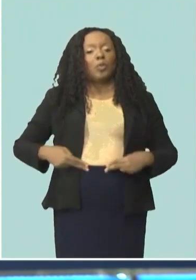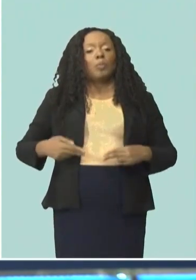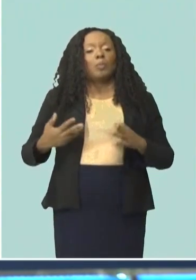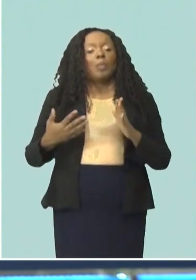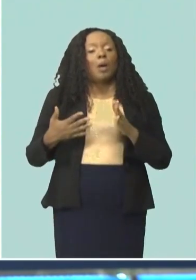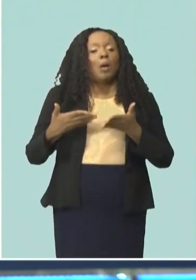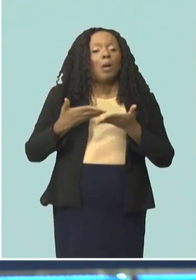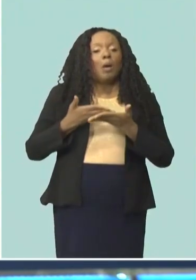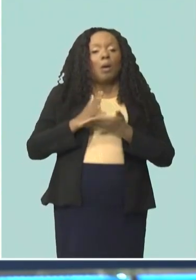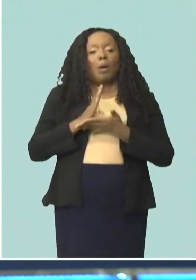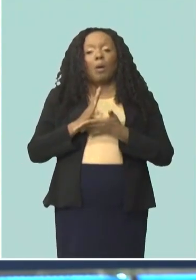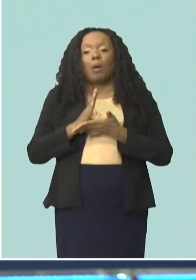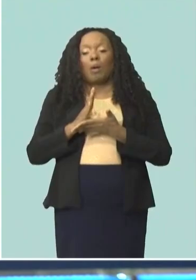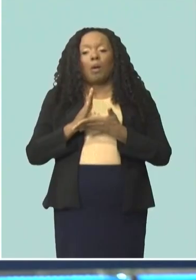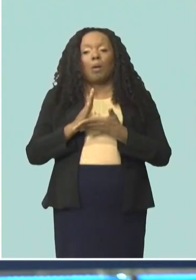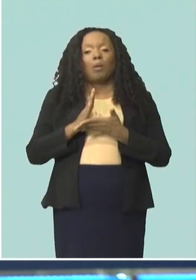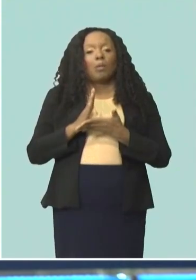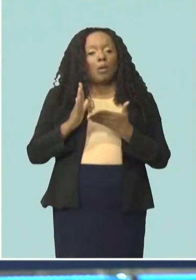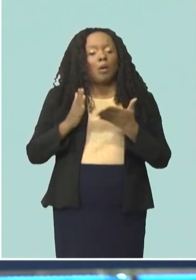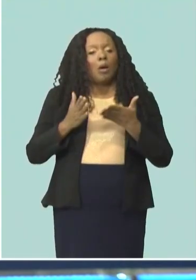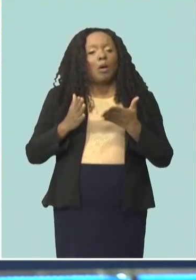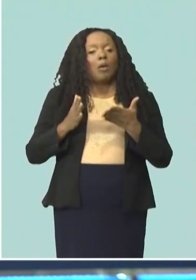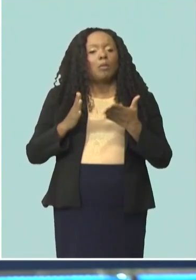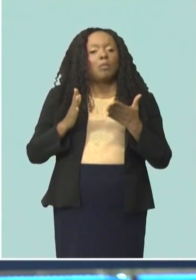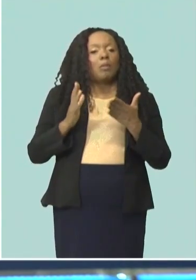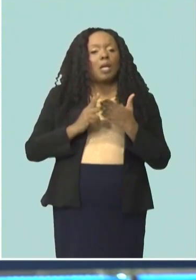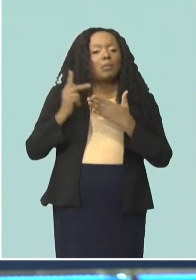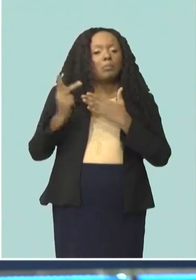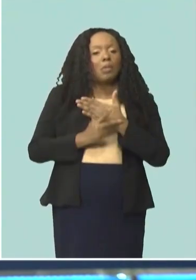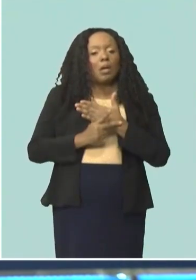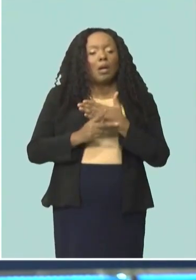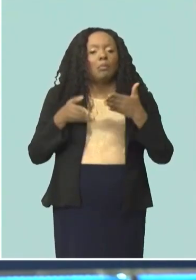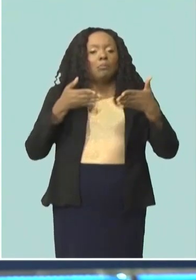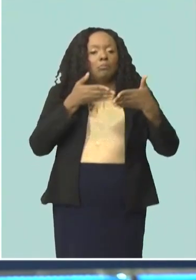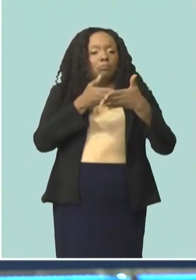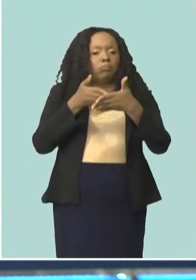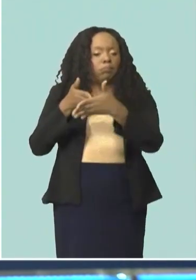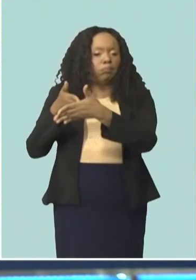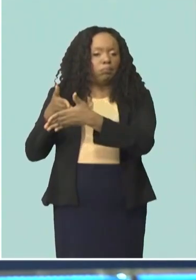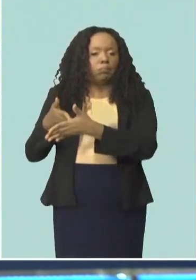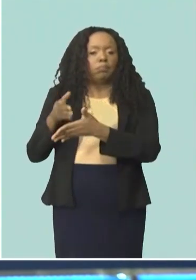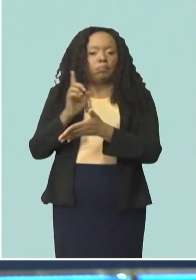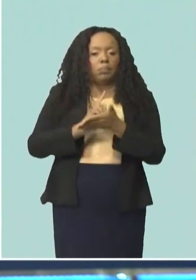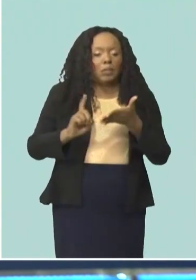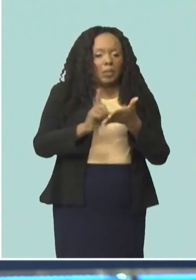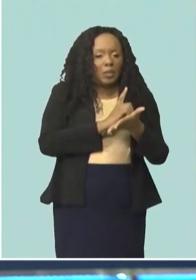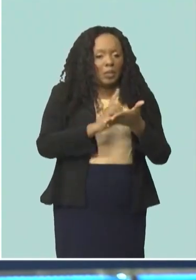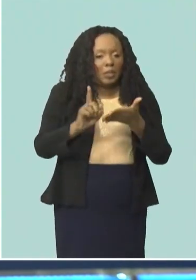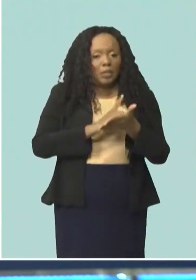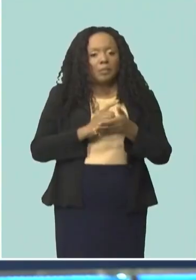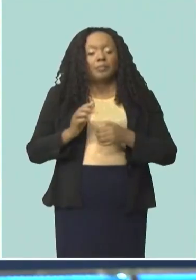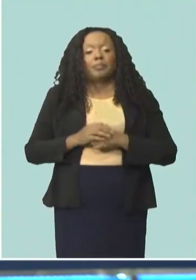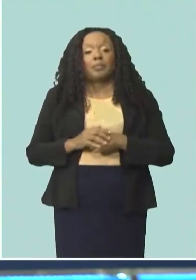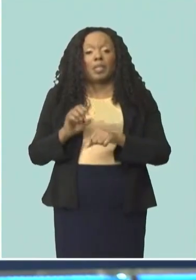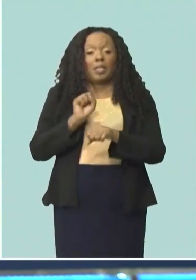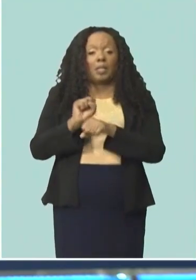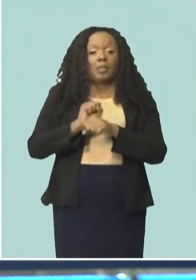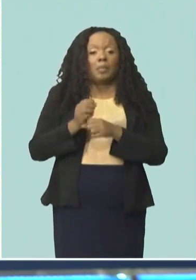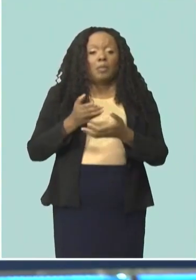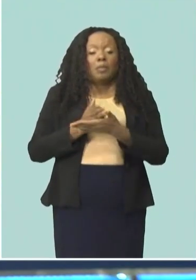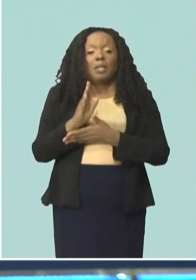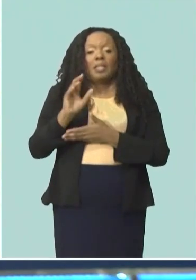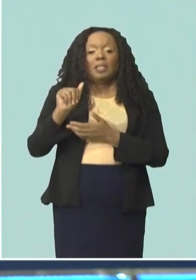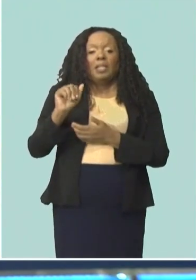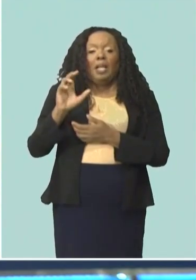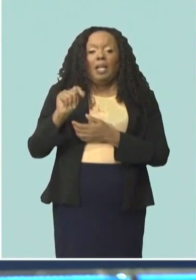framework, including protections against all forms of discrimination. Ms. Motley says while the Employment Rights Act already guards